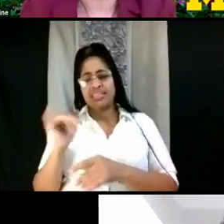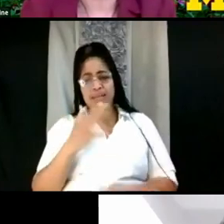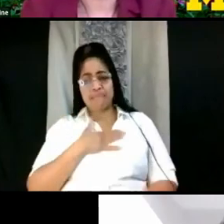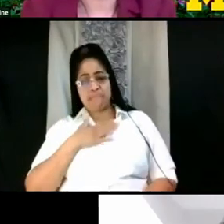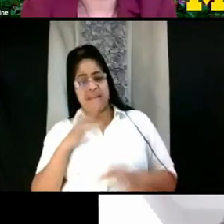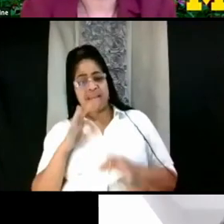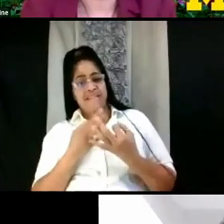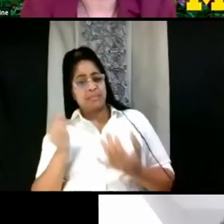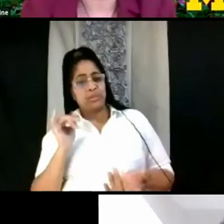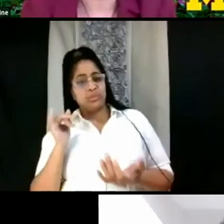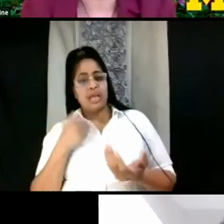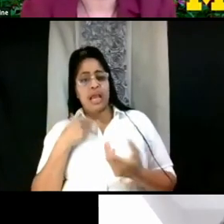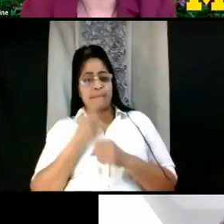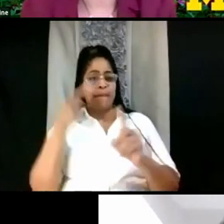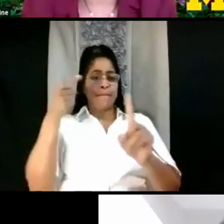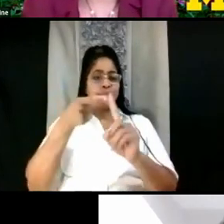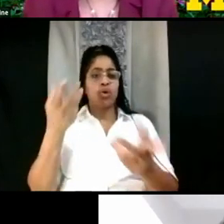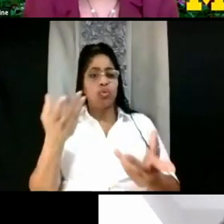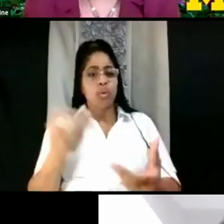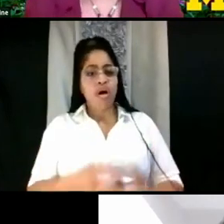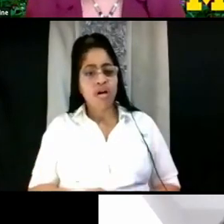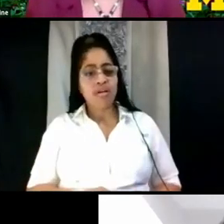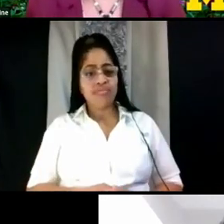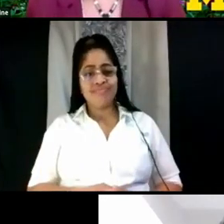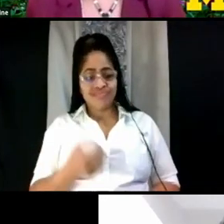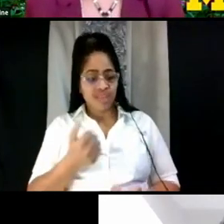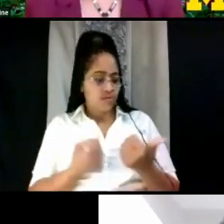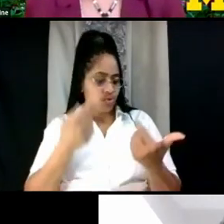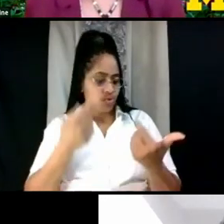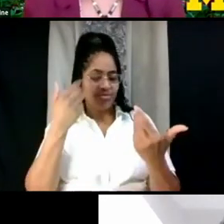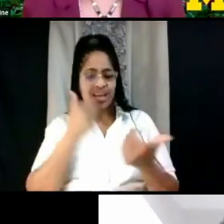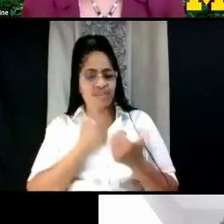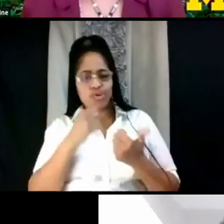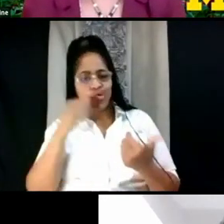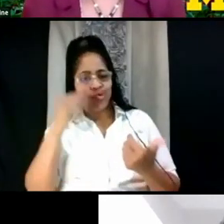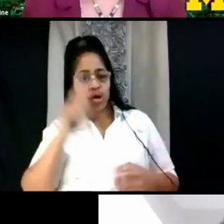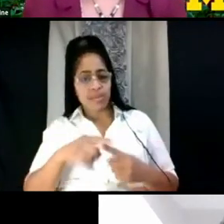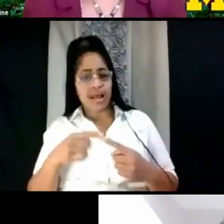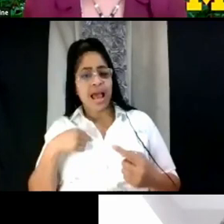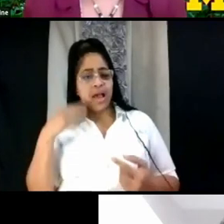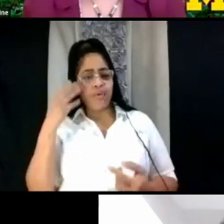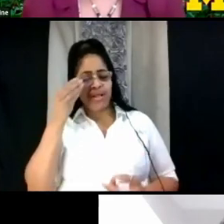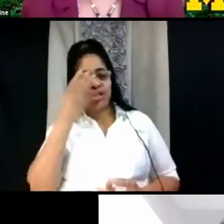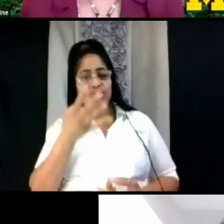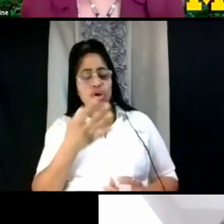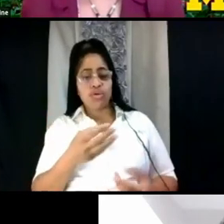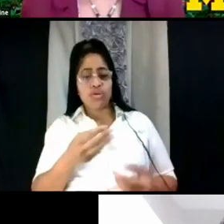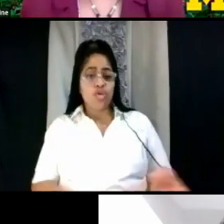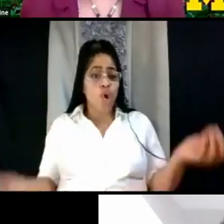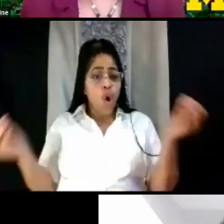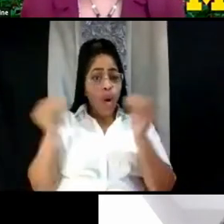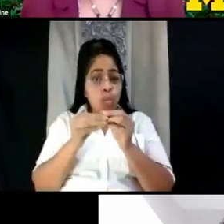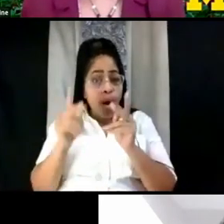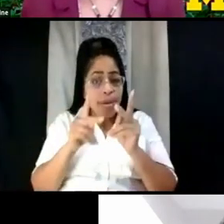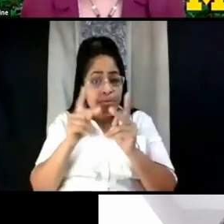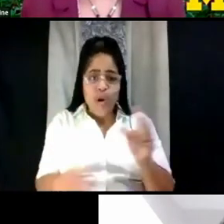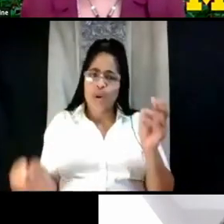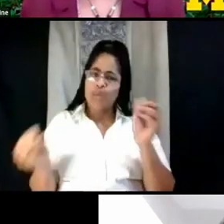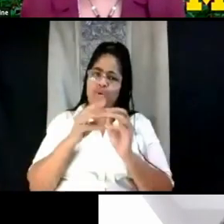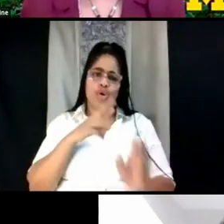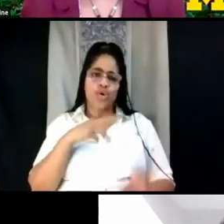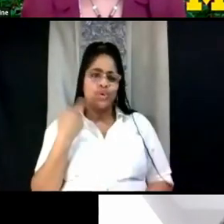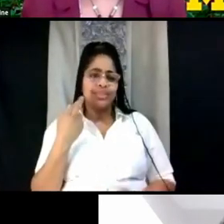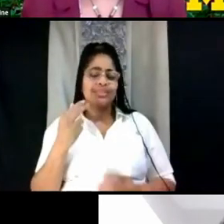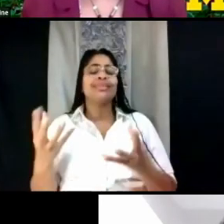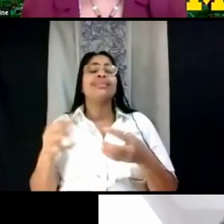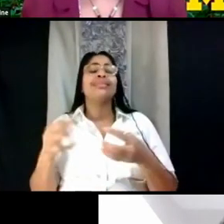a couple points I'll make, I think everyone knows this, but I just figured I'd make them, is the more people, the more risk, especially when travel is